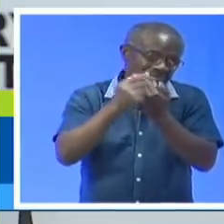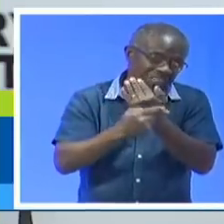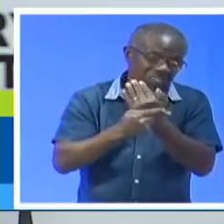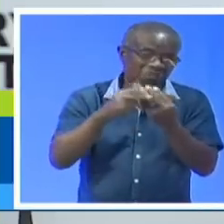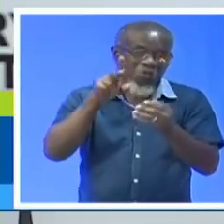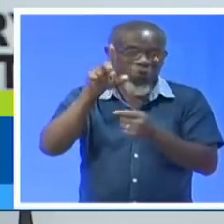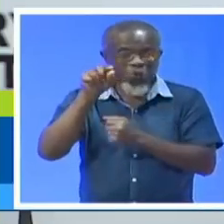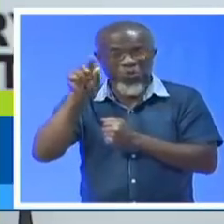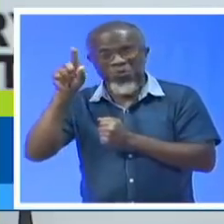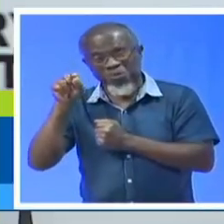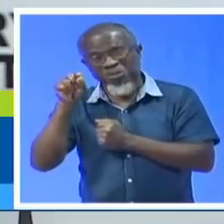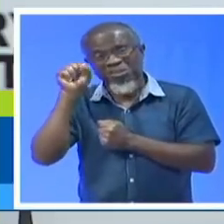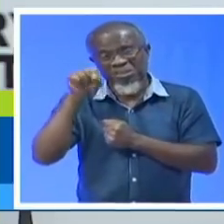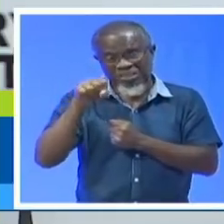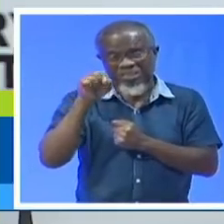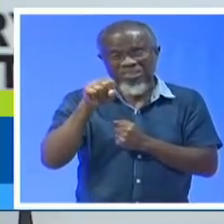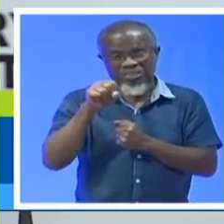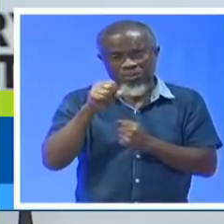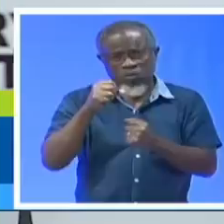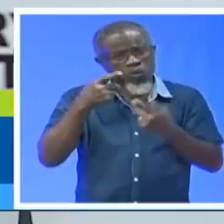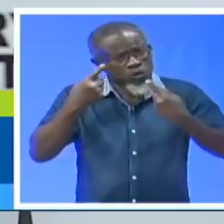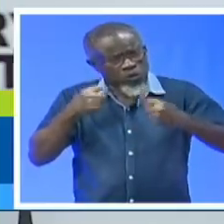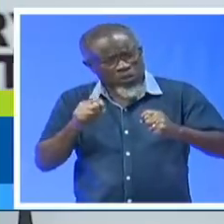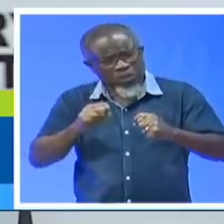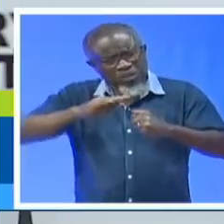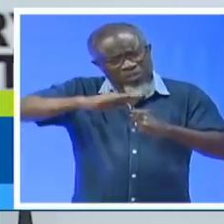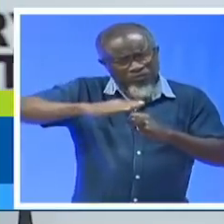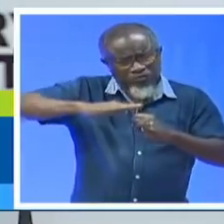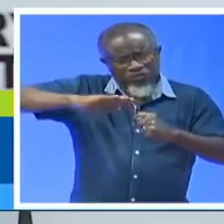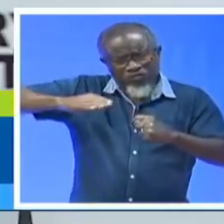We employed several strategies. One,